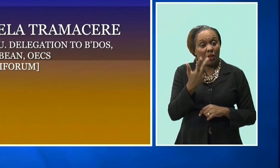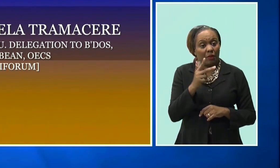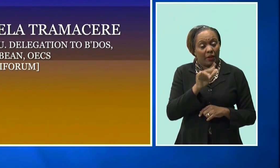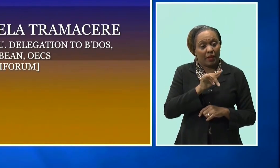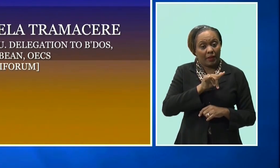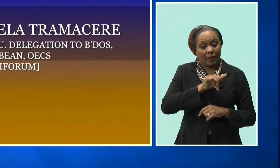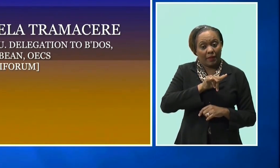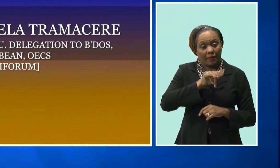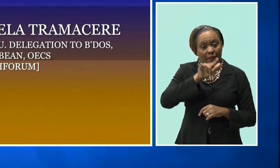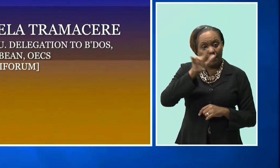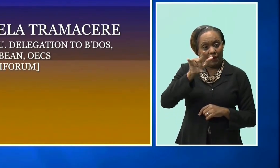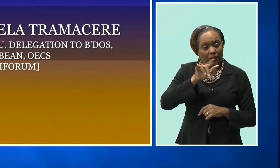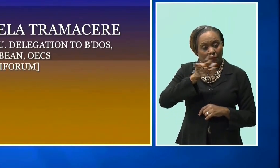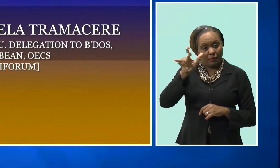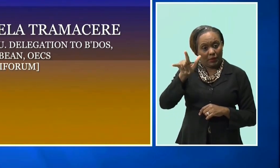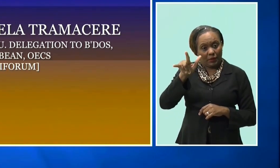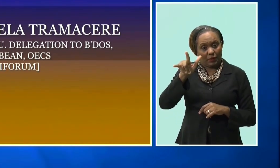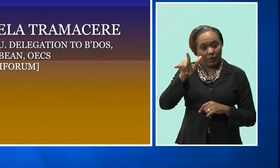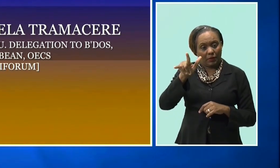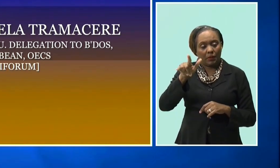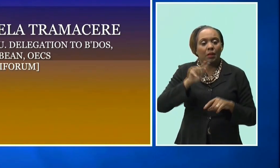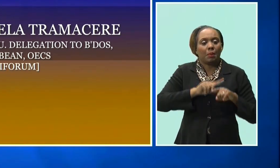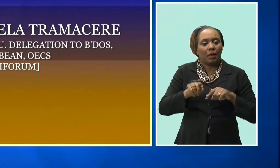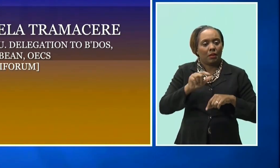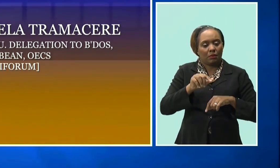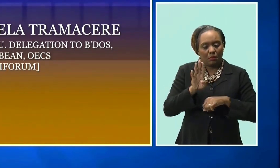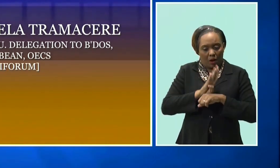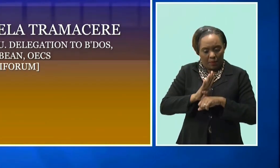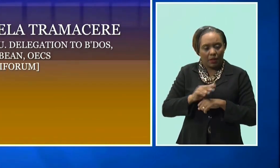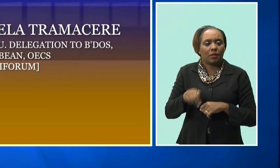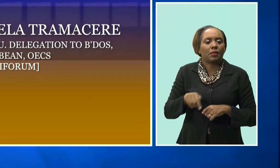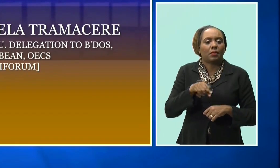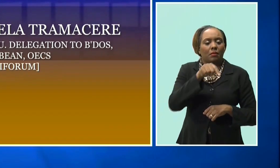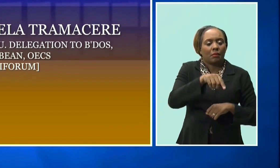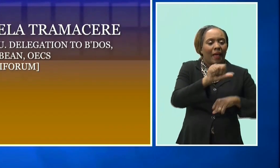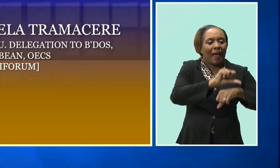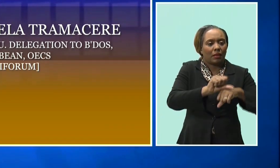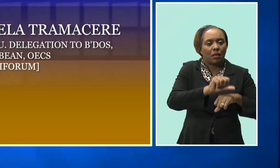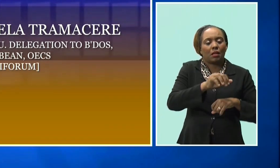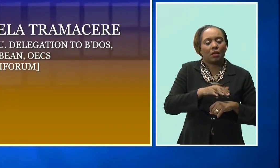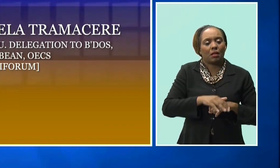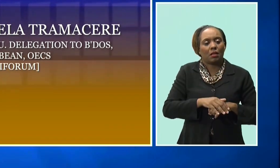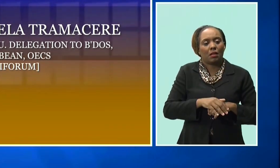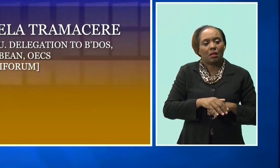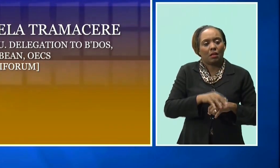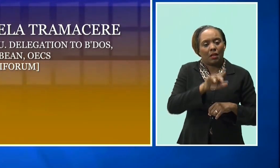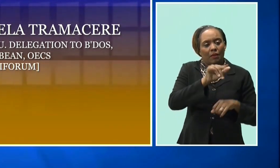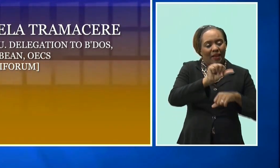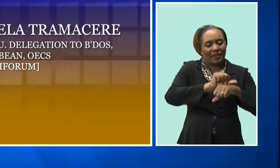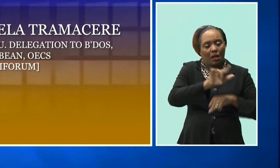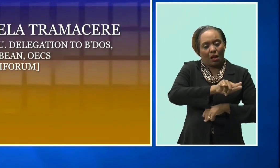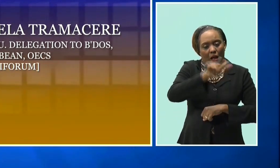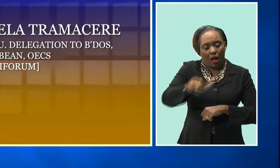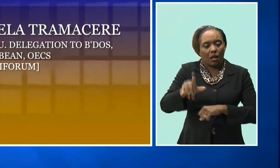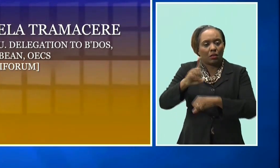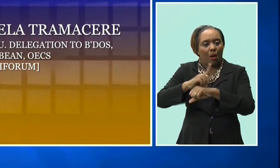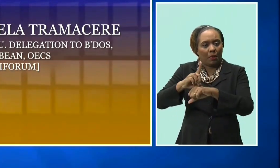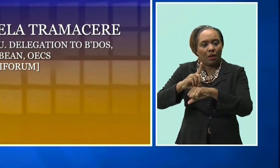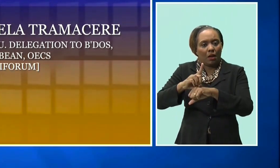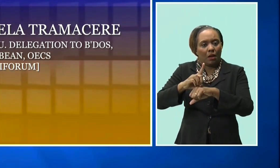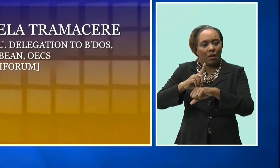flights coming from Antigua, stopping over in Dominica. Then we have 1 coming